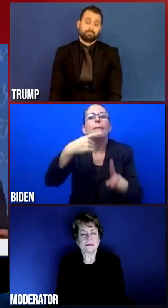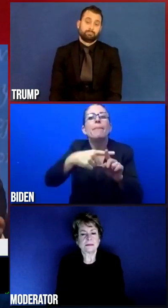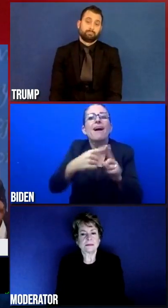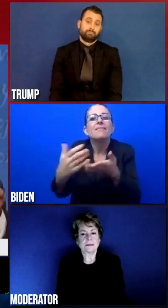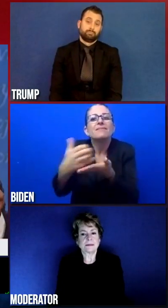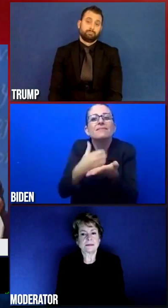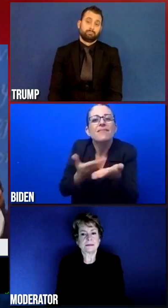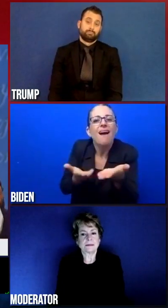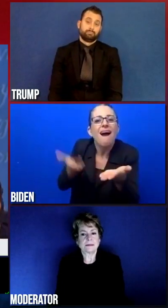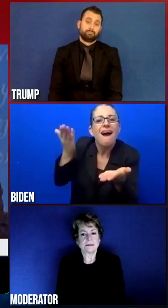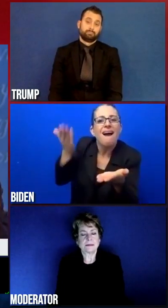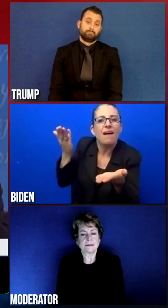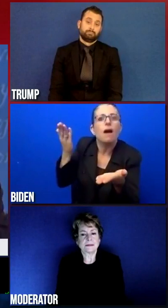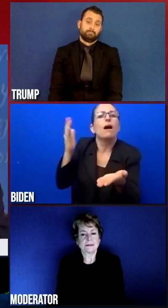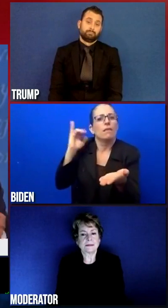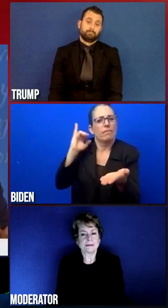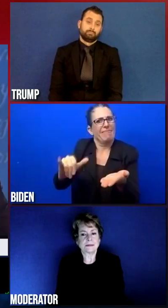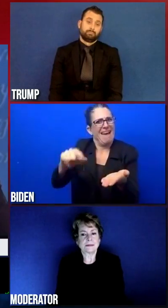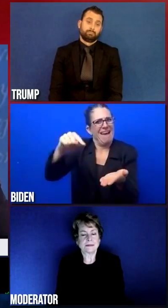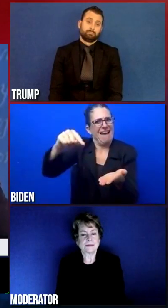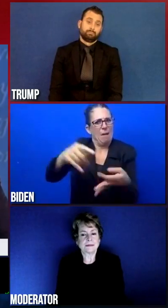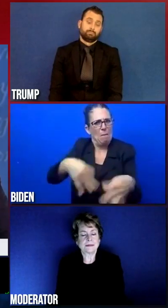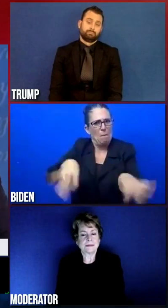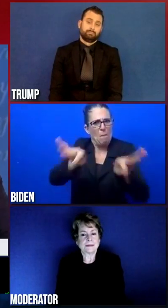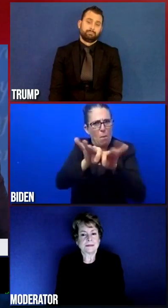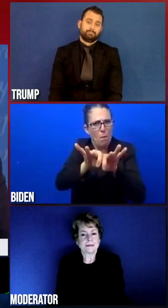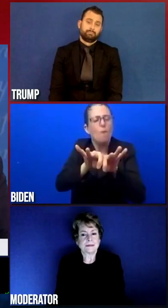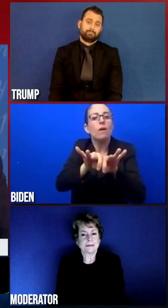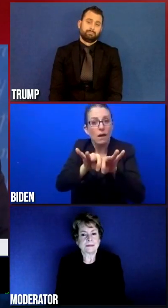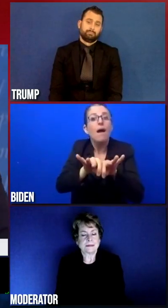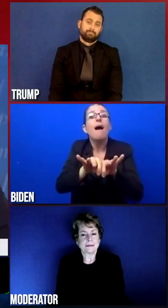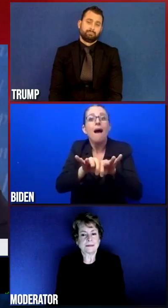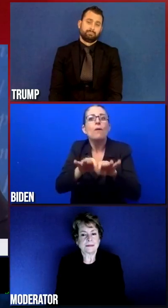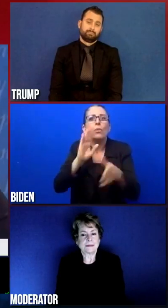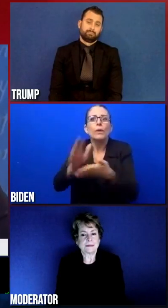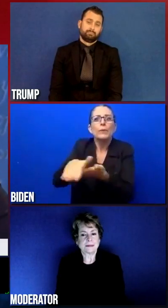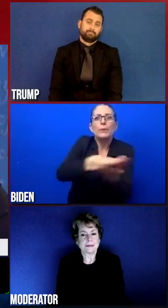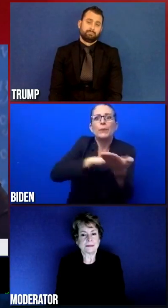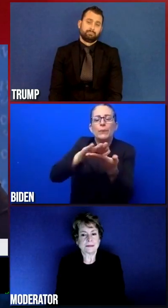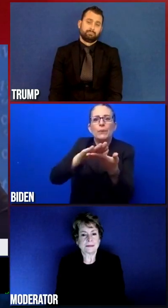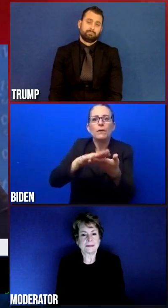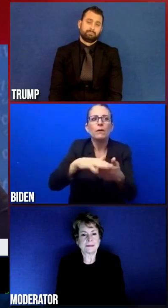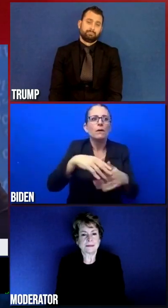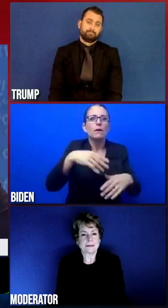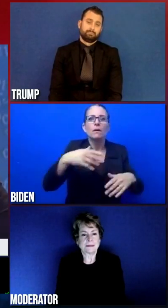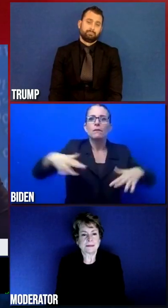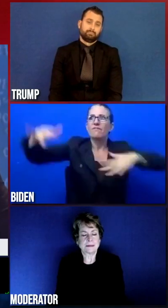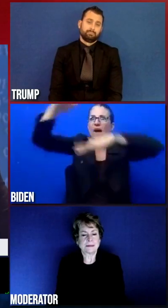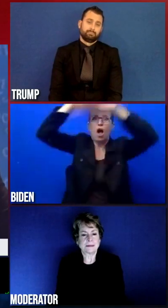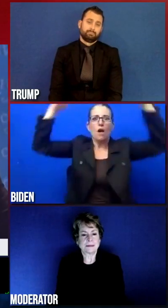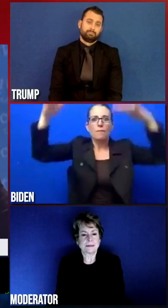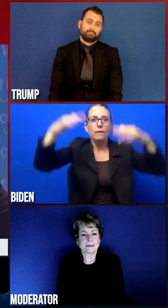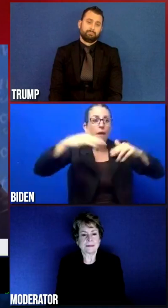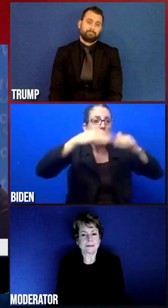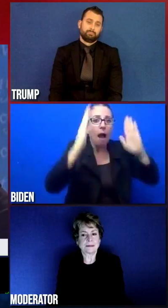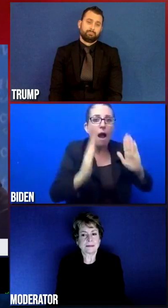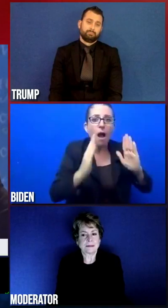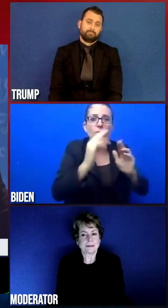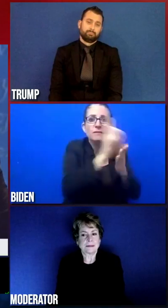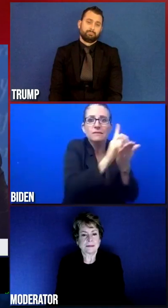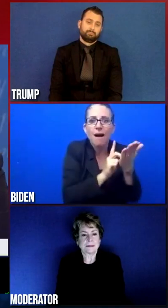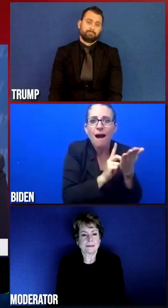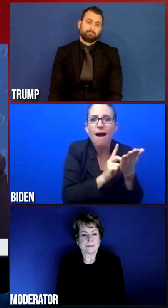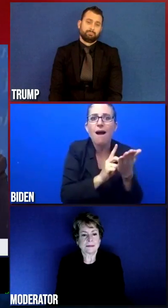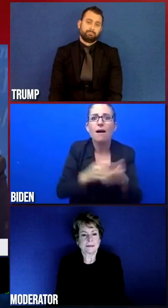of. It's going to make the economy much safer. Look how much we're paying now to deal with the hurricanes. By the way, he has an answer for hurricanes. He